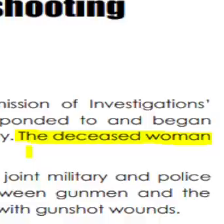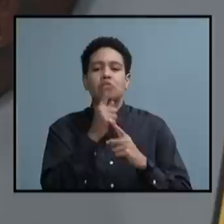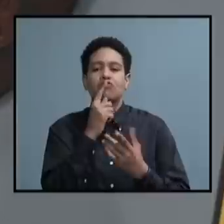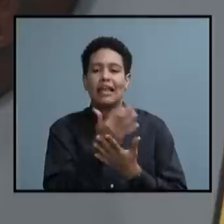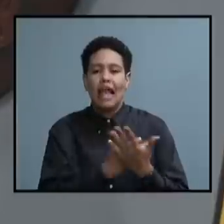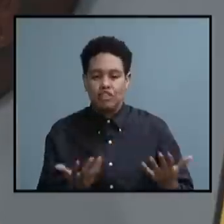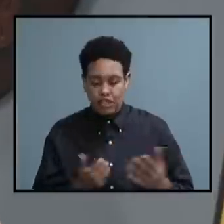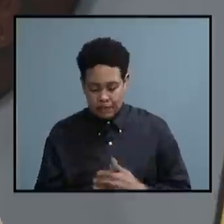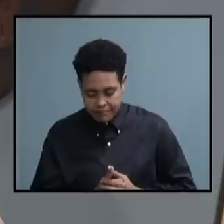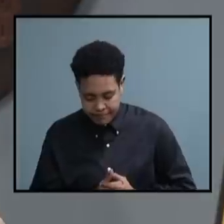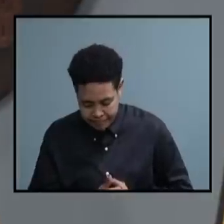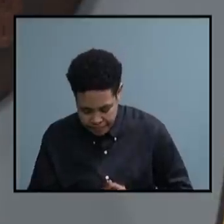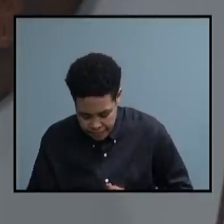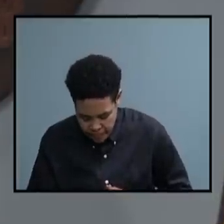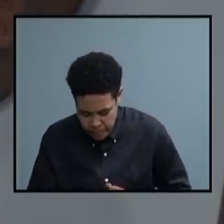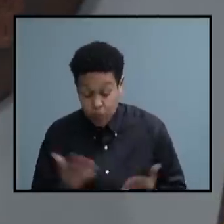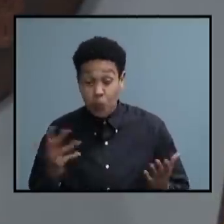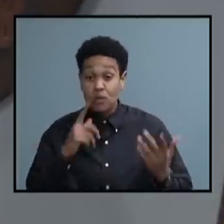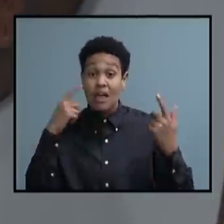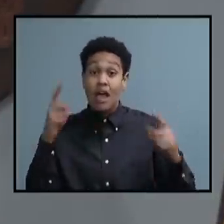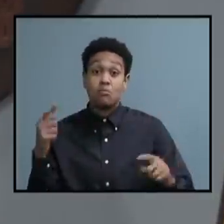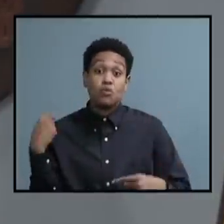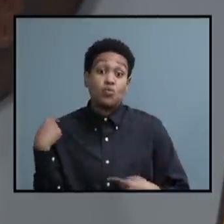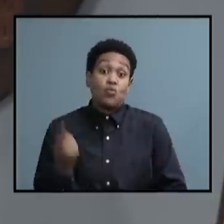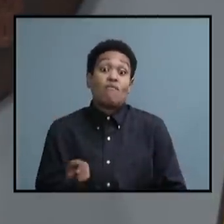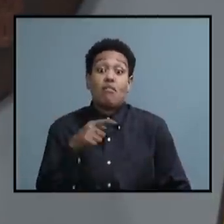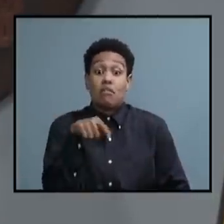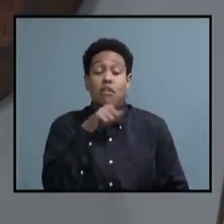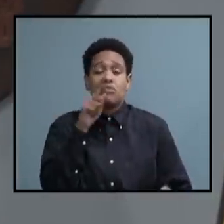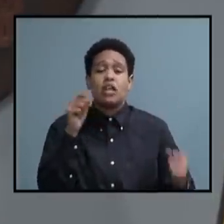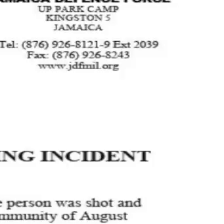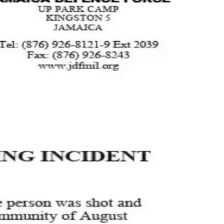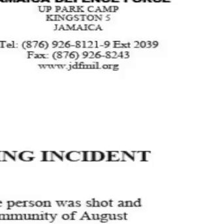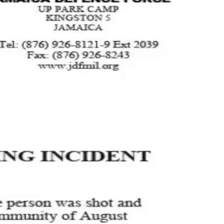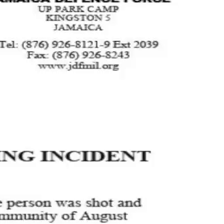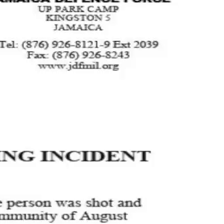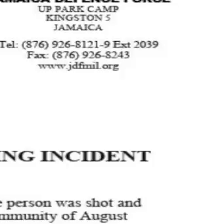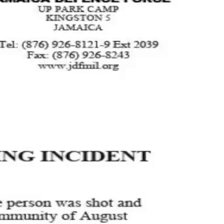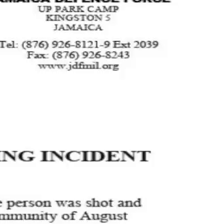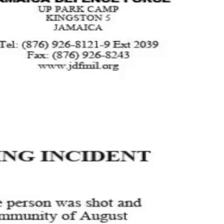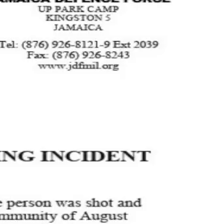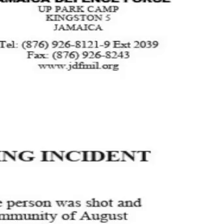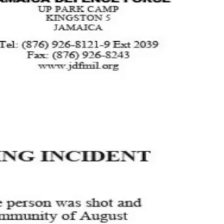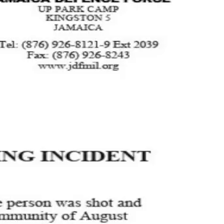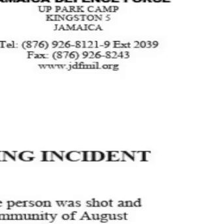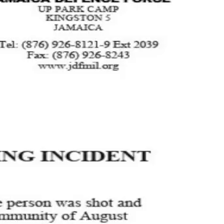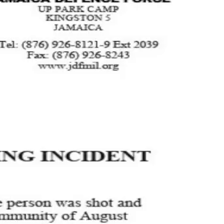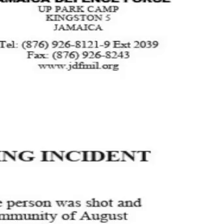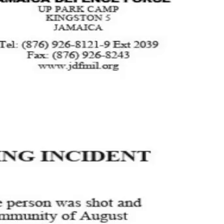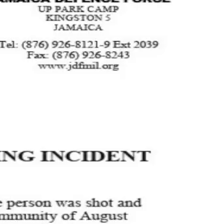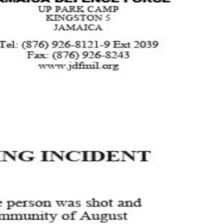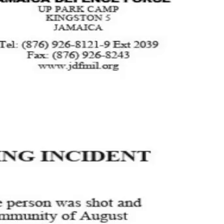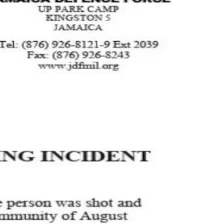gathering. What has transpired so far, as they have confirmed, is that four soldiers